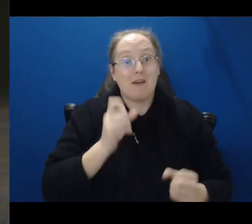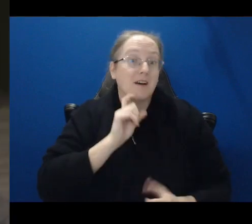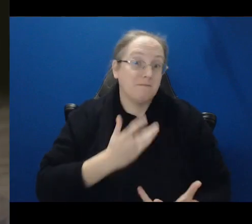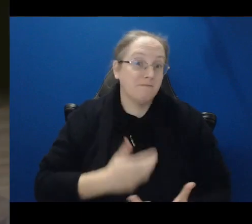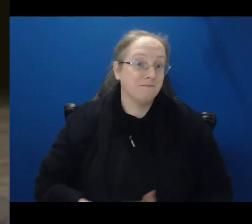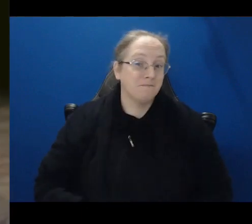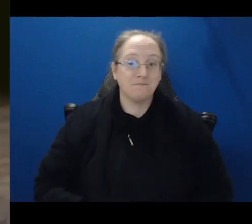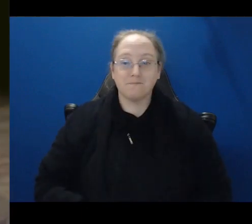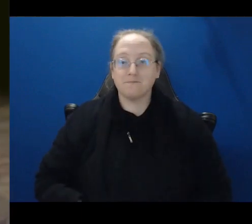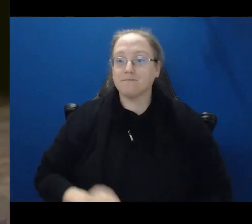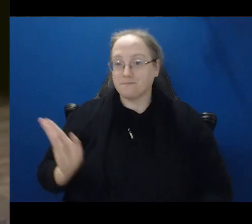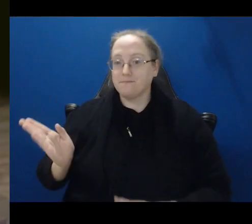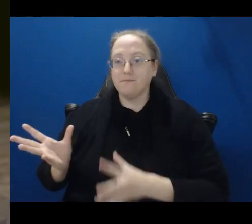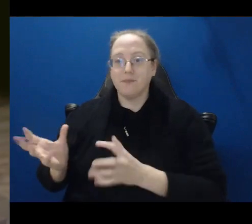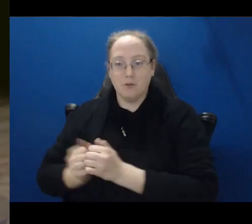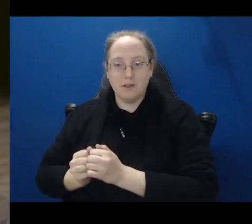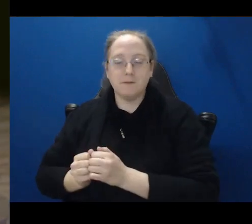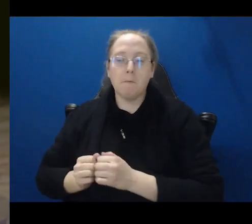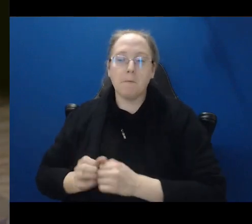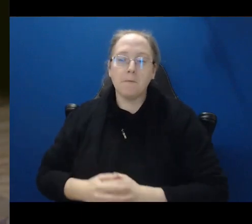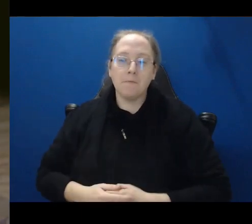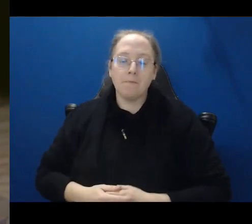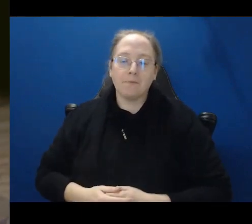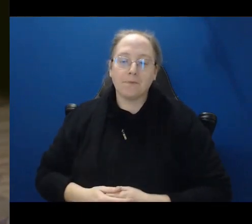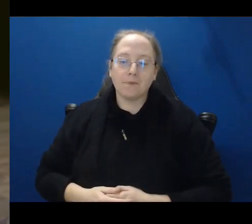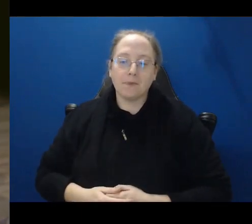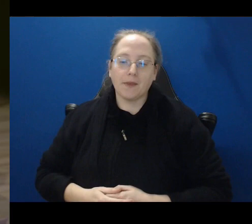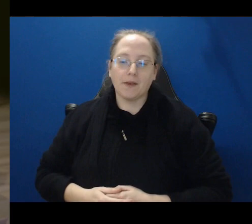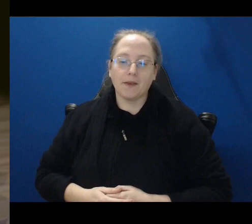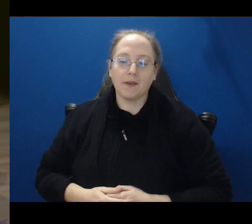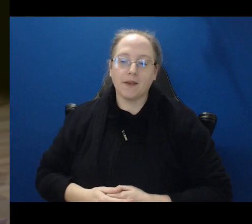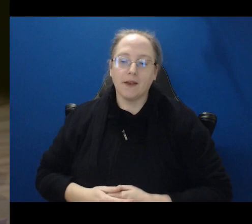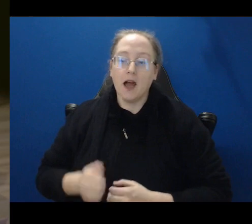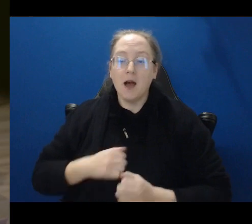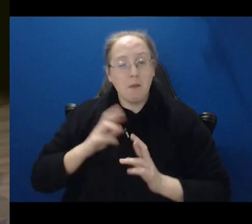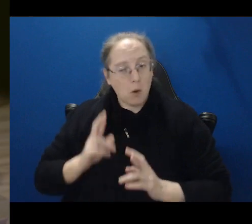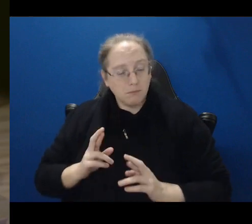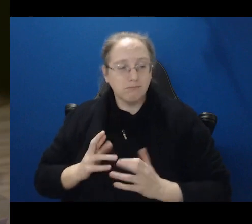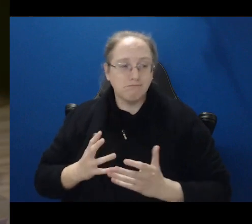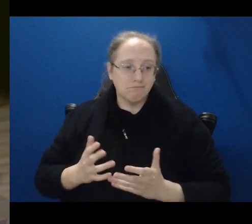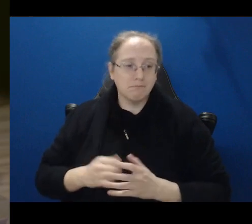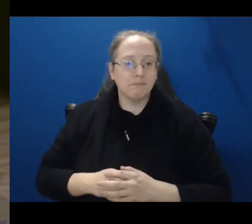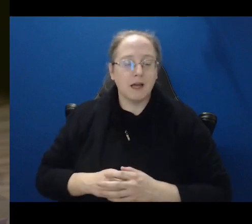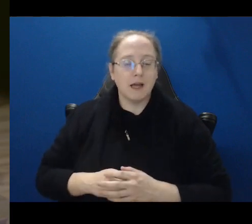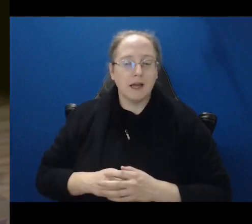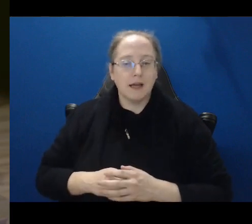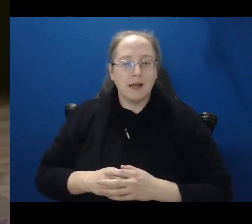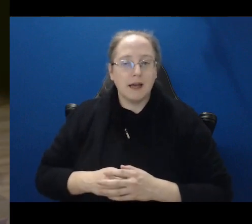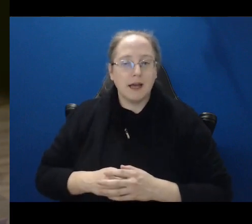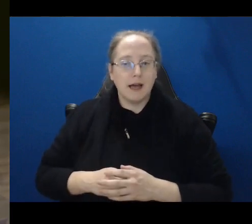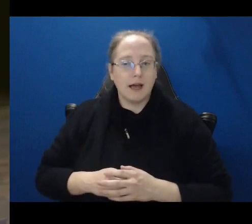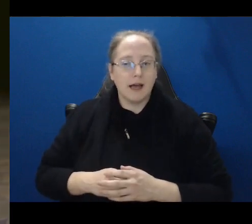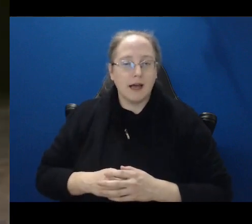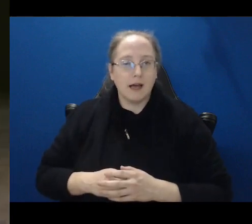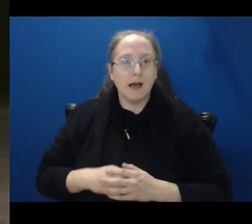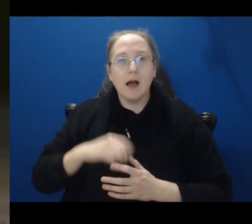I agree. I think my hope would be that people come away from